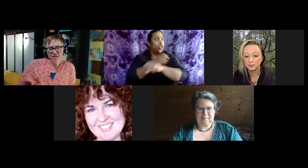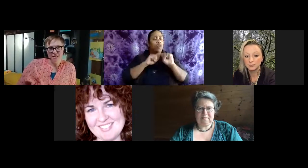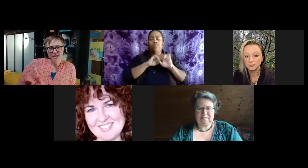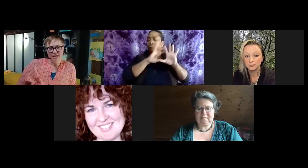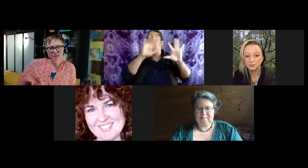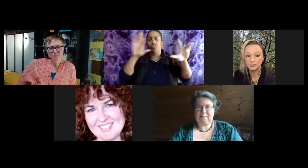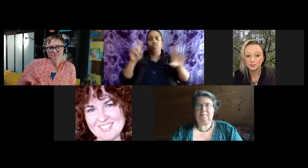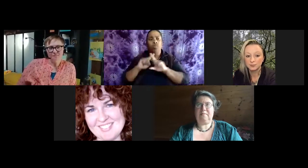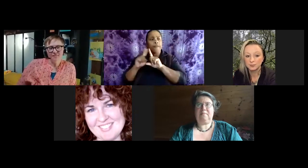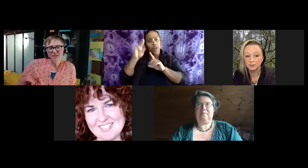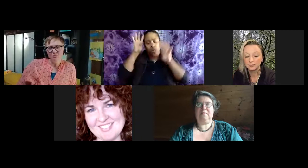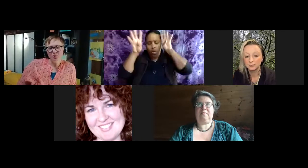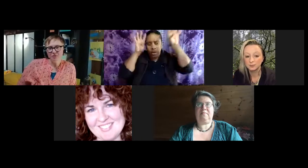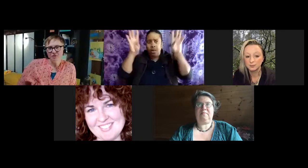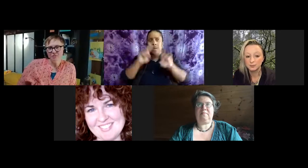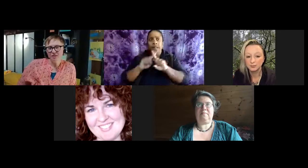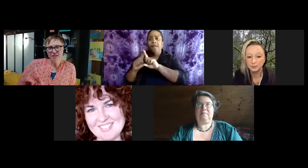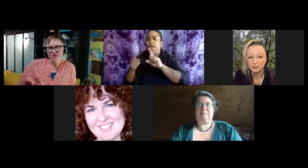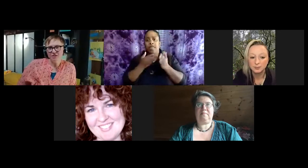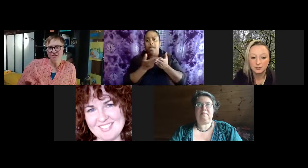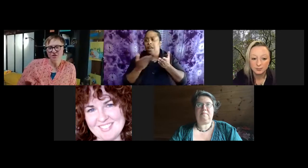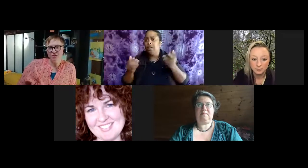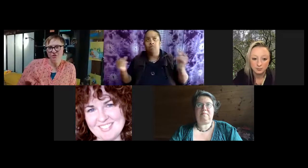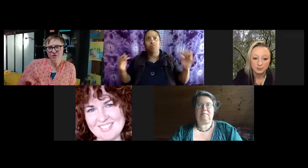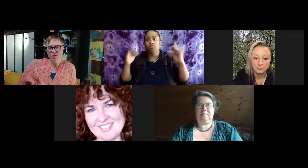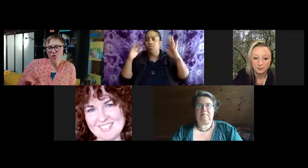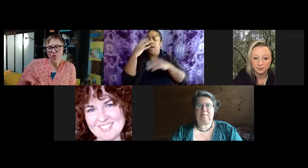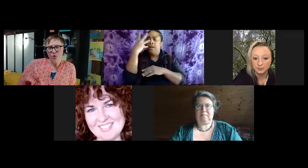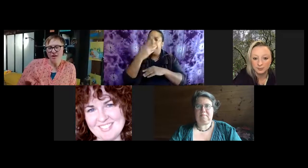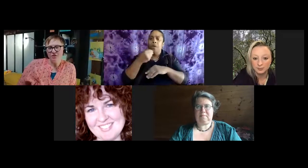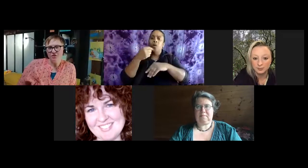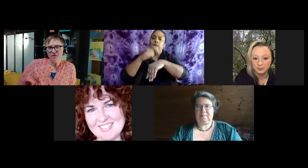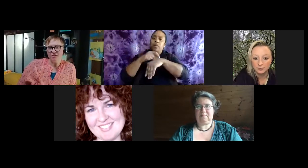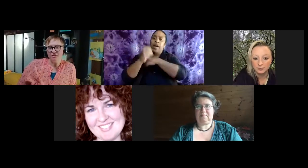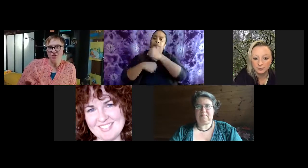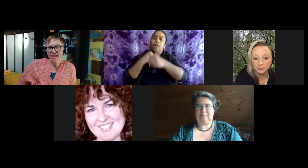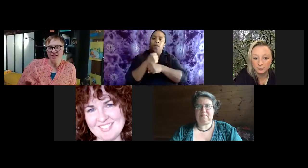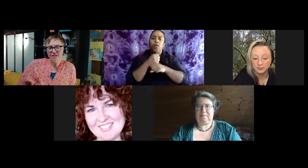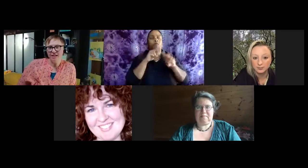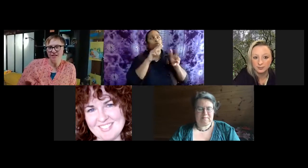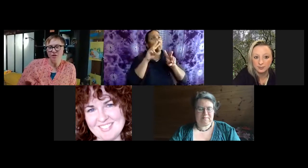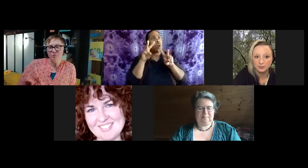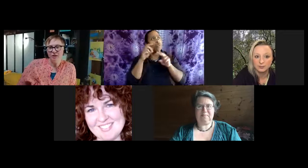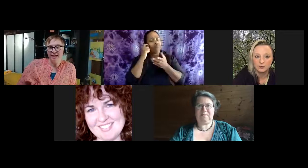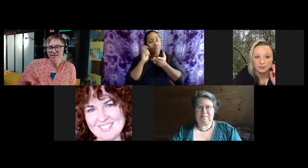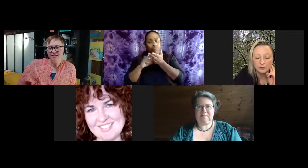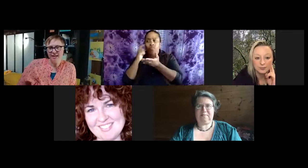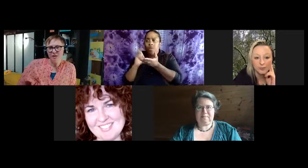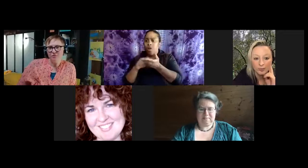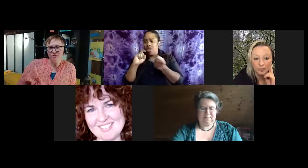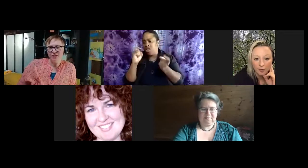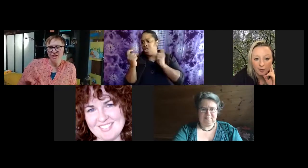forms. It's a beautiful time of the year just to watch the change in the plants